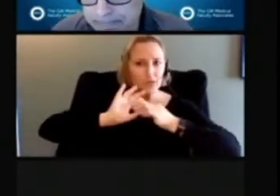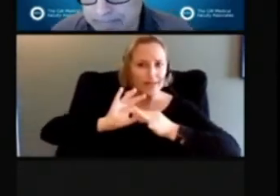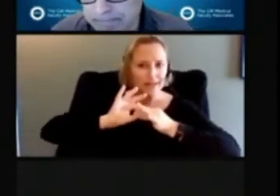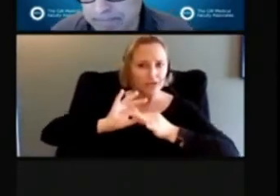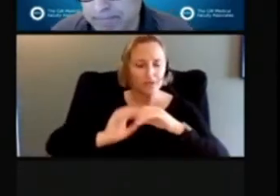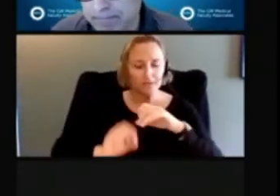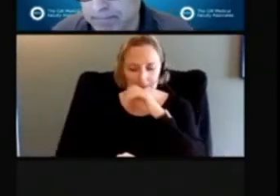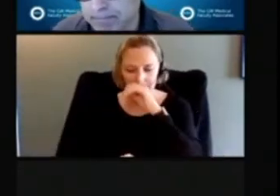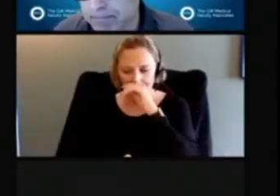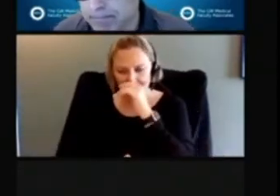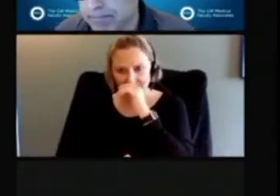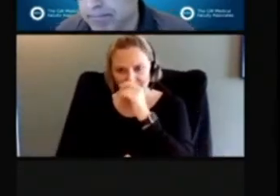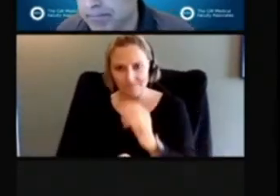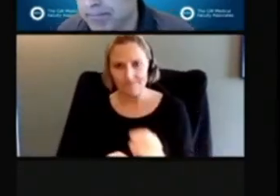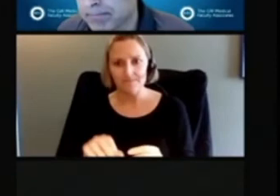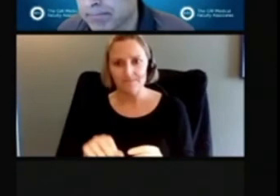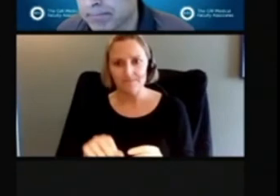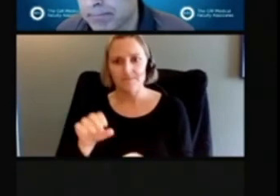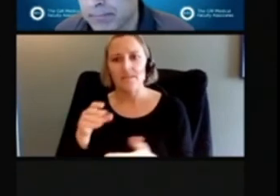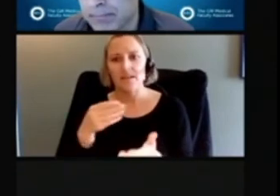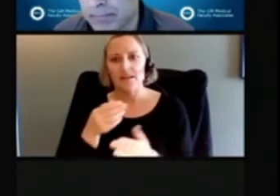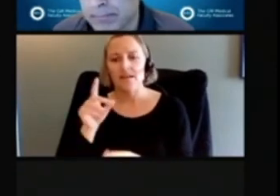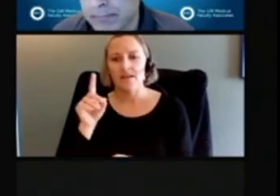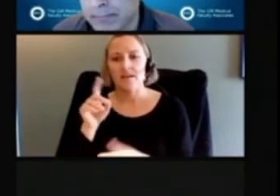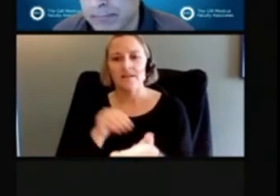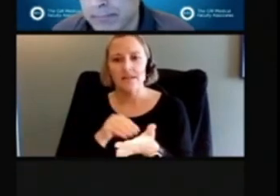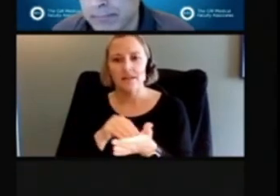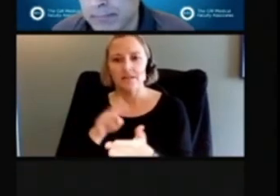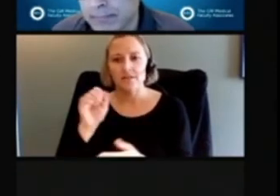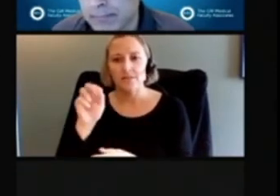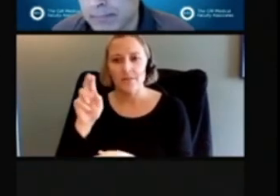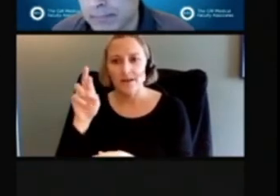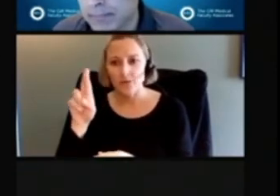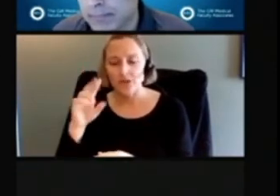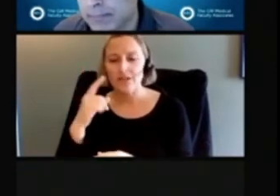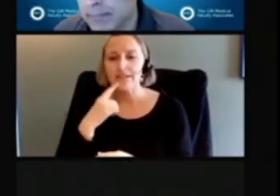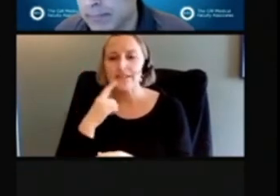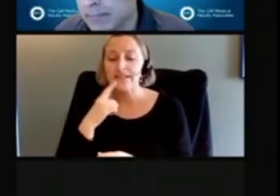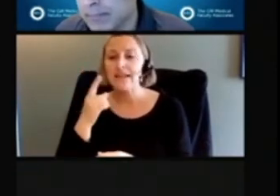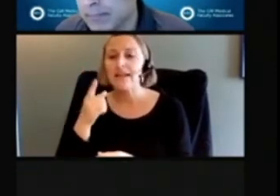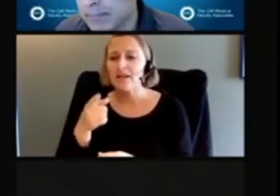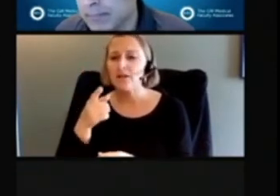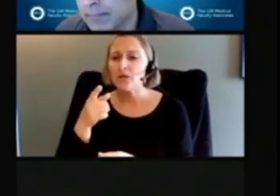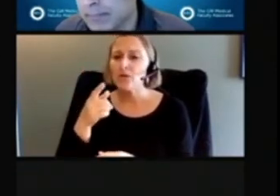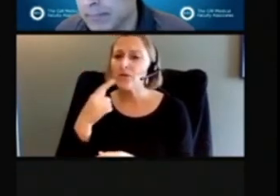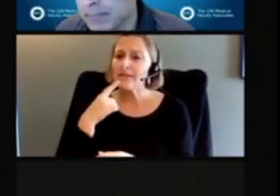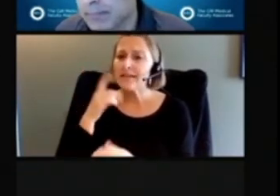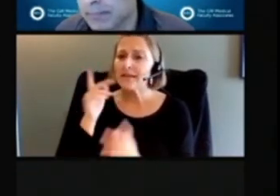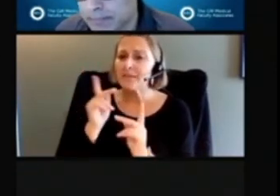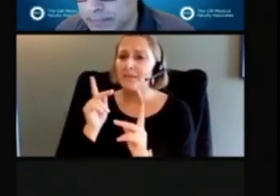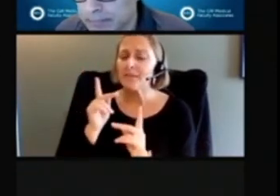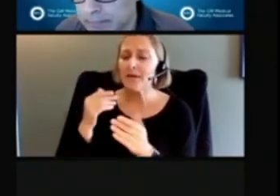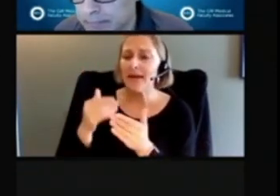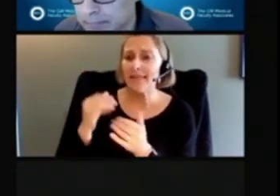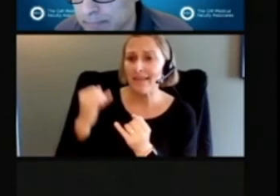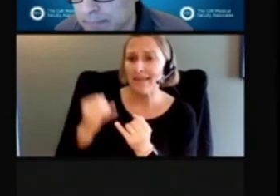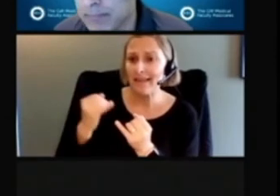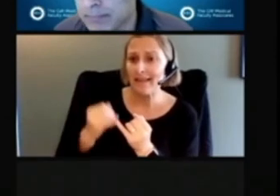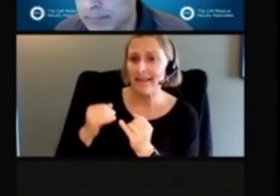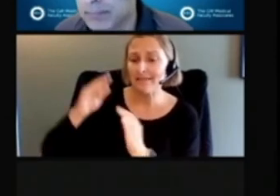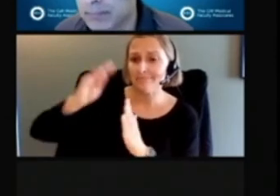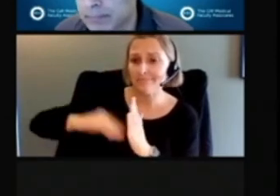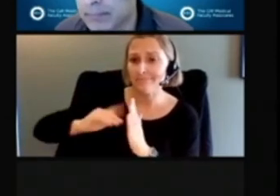Great. The people were also interested in any follow-up because you did speak to the fact that people completed a questionnaire at the end of their